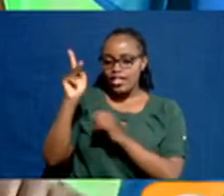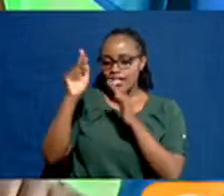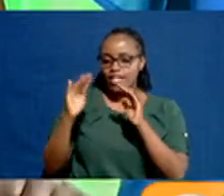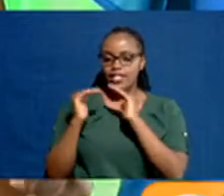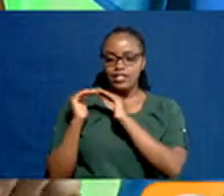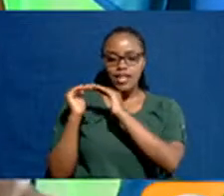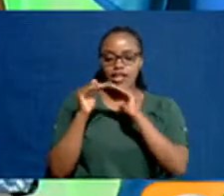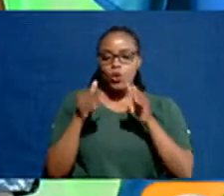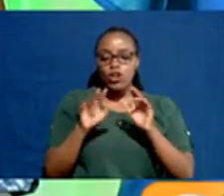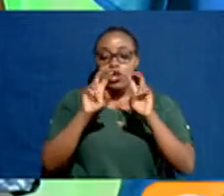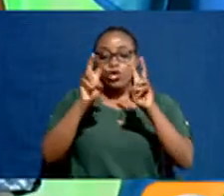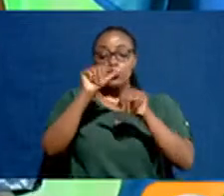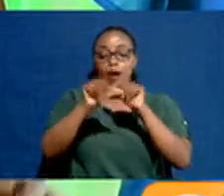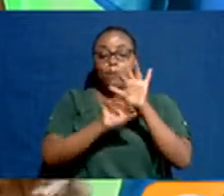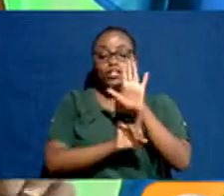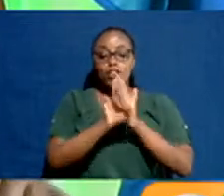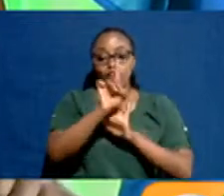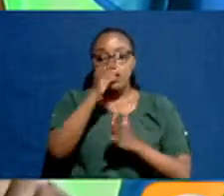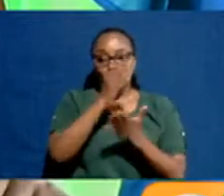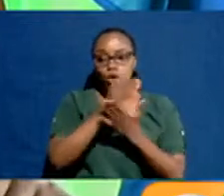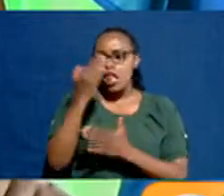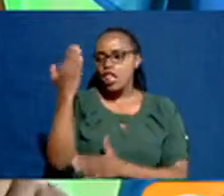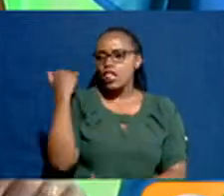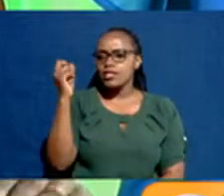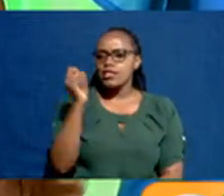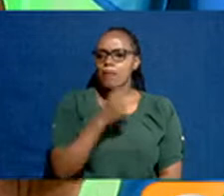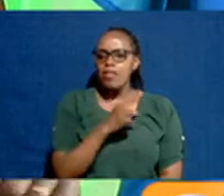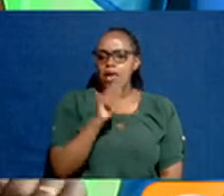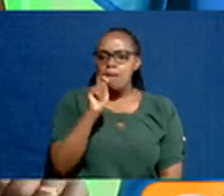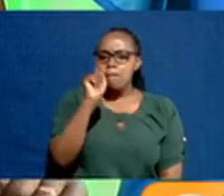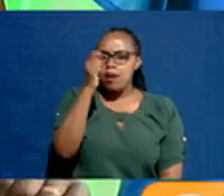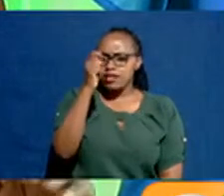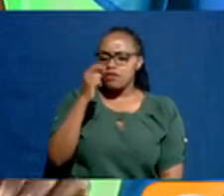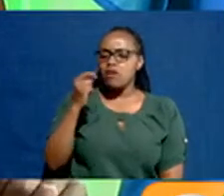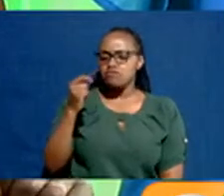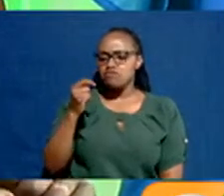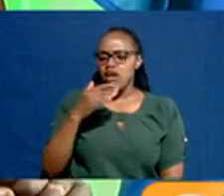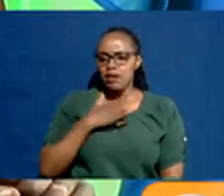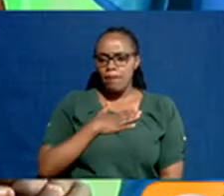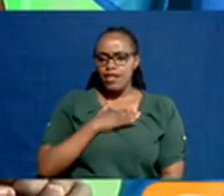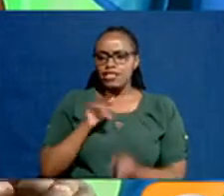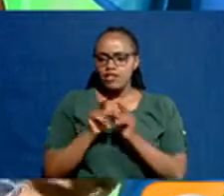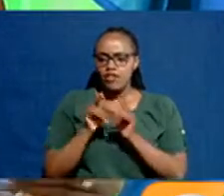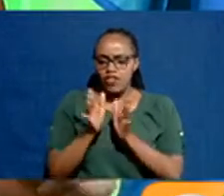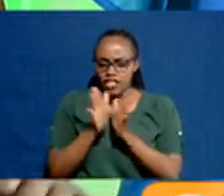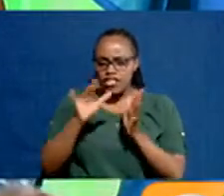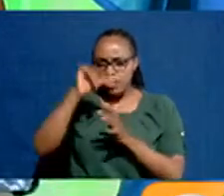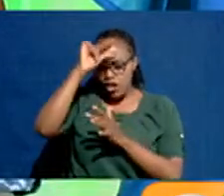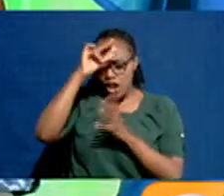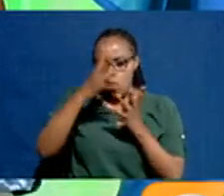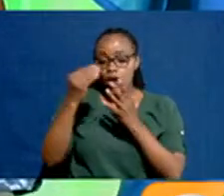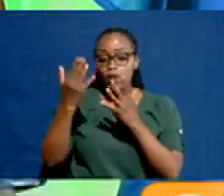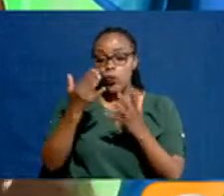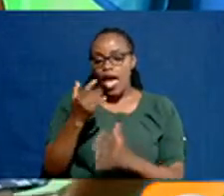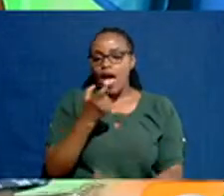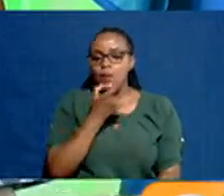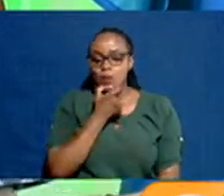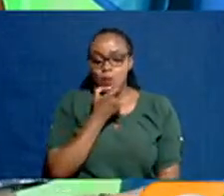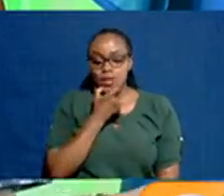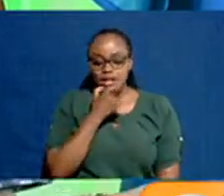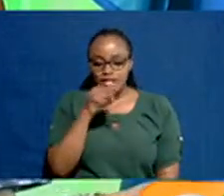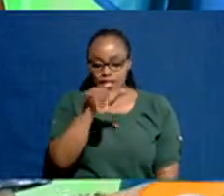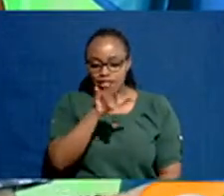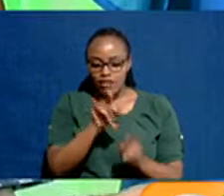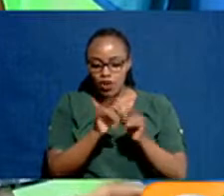development. In fact, last month, the president and I and the entire government were in Luo Nyanza, where we were